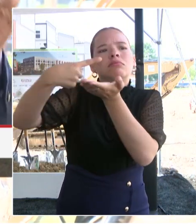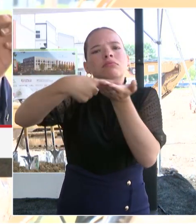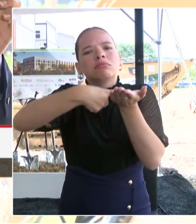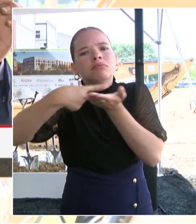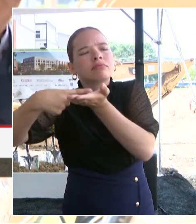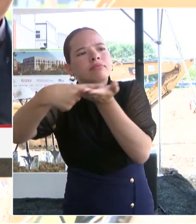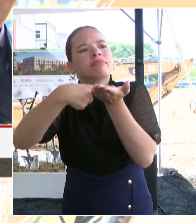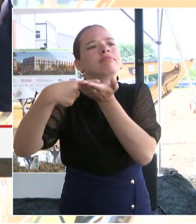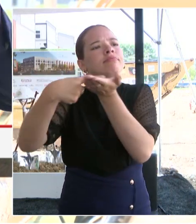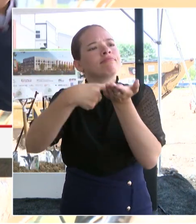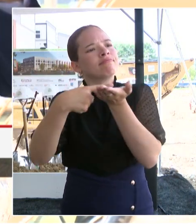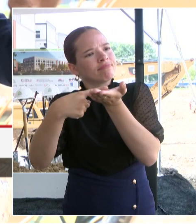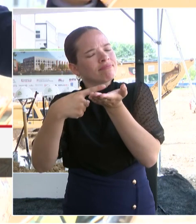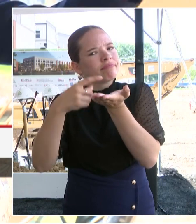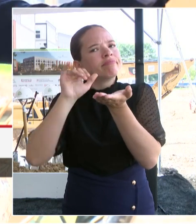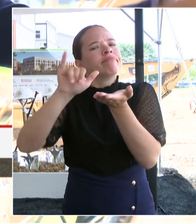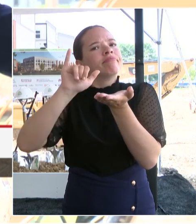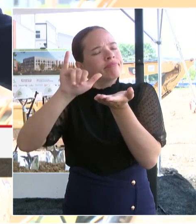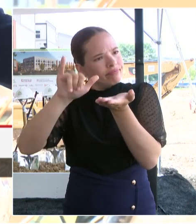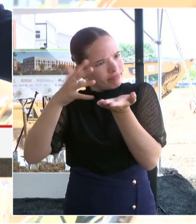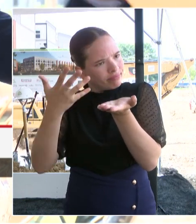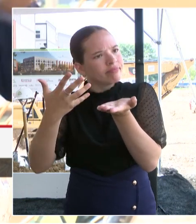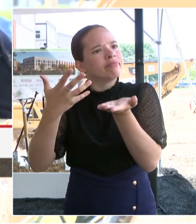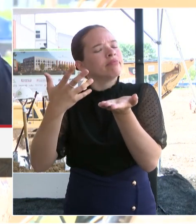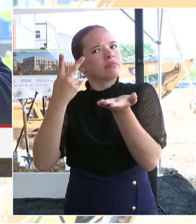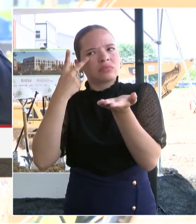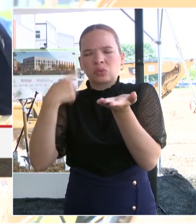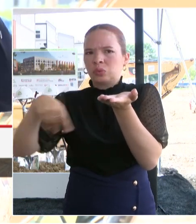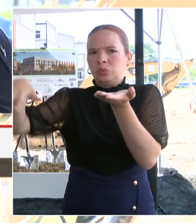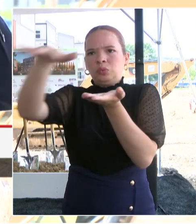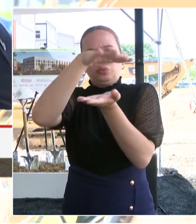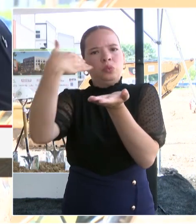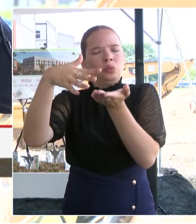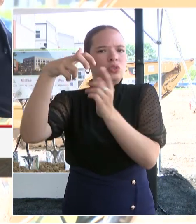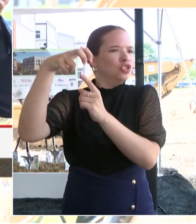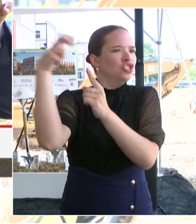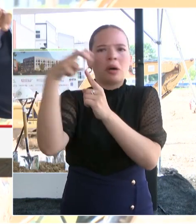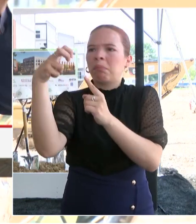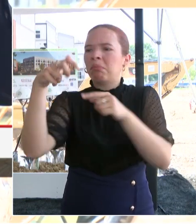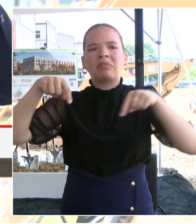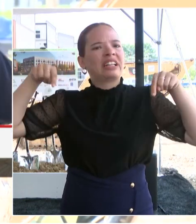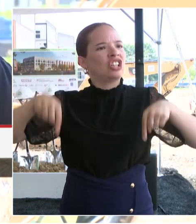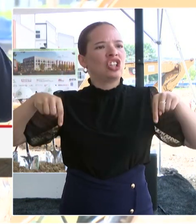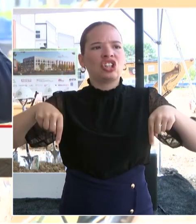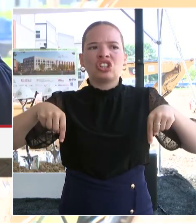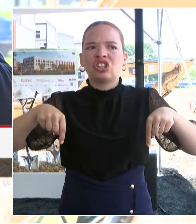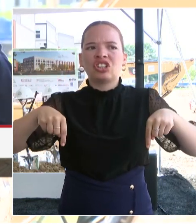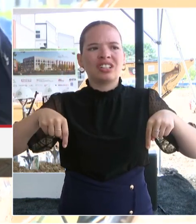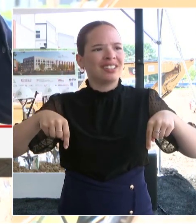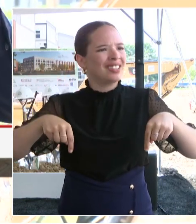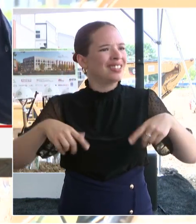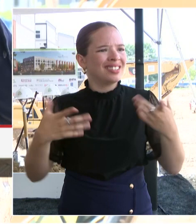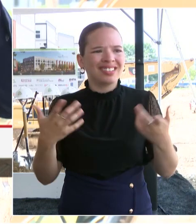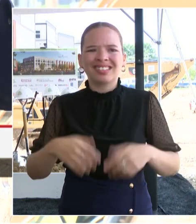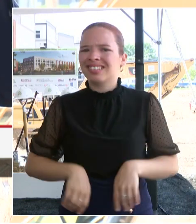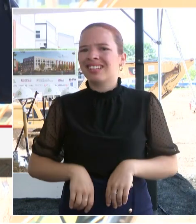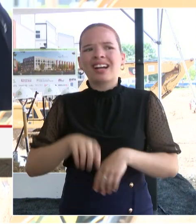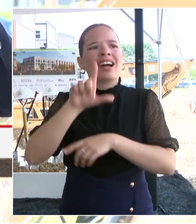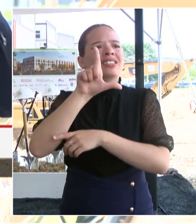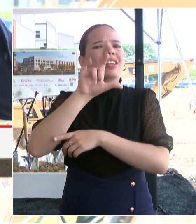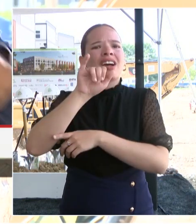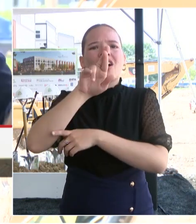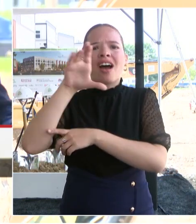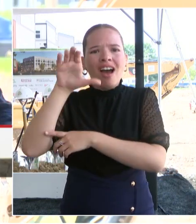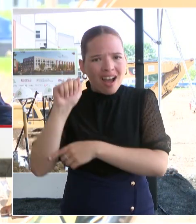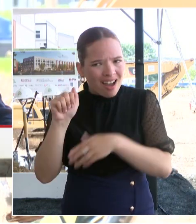I have seen than the community being engaged from the start. LRCA, Lamont Riggs Civic Association in particular, to